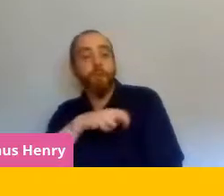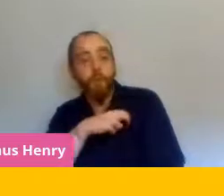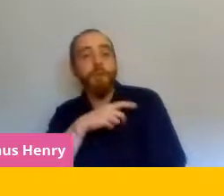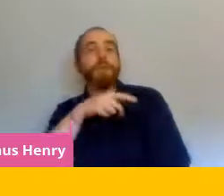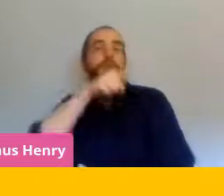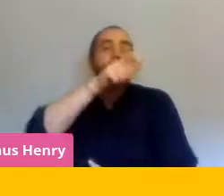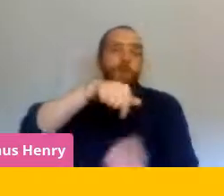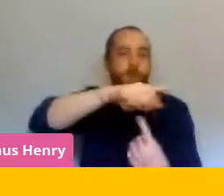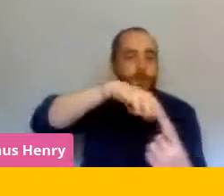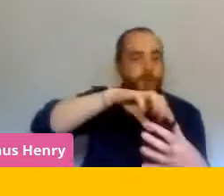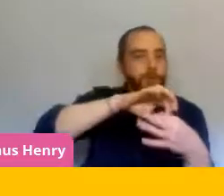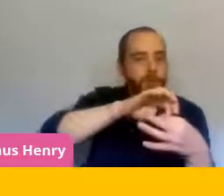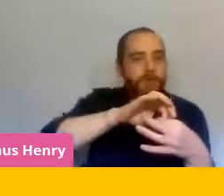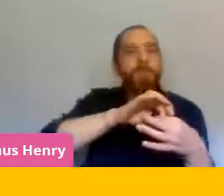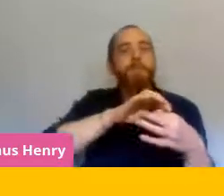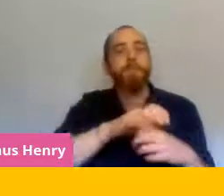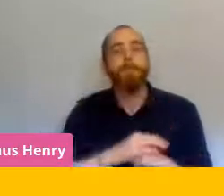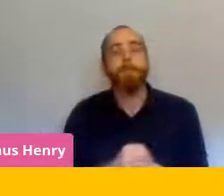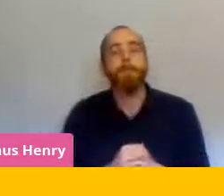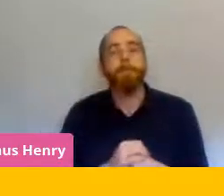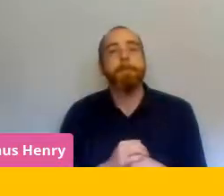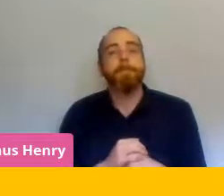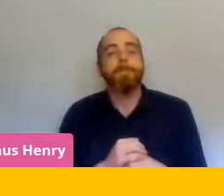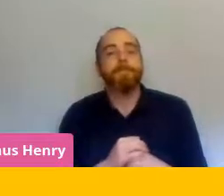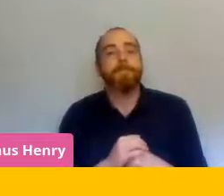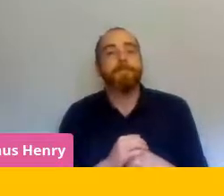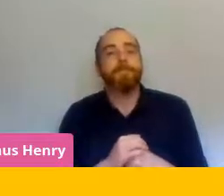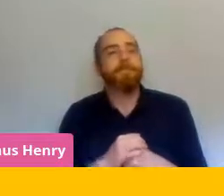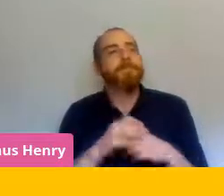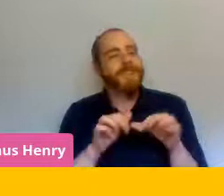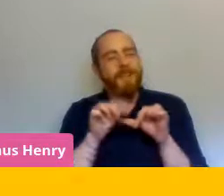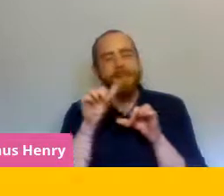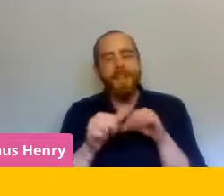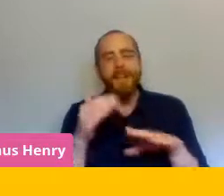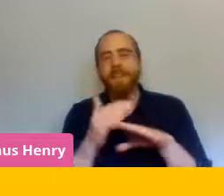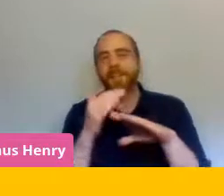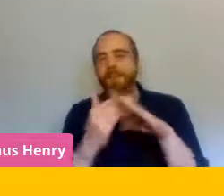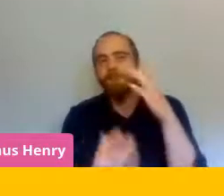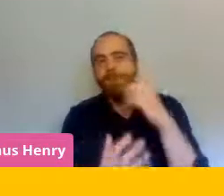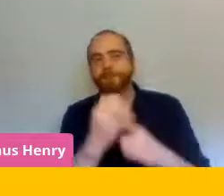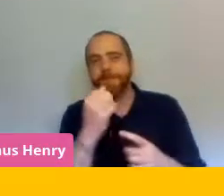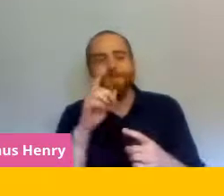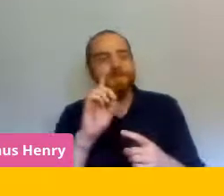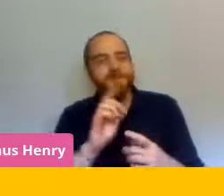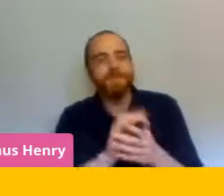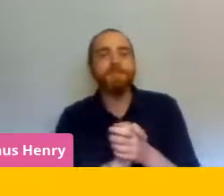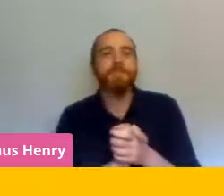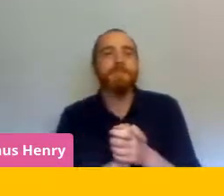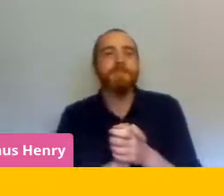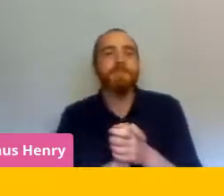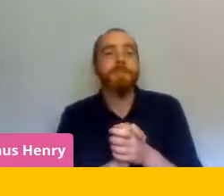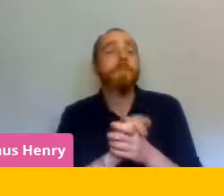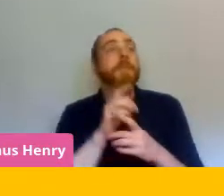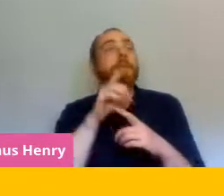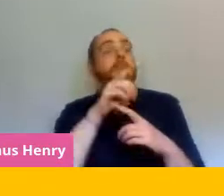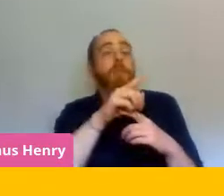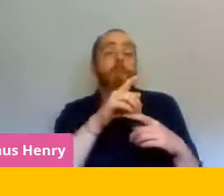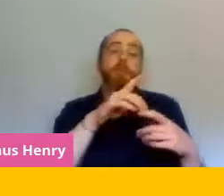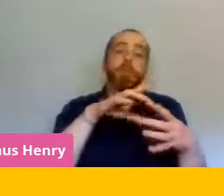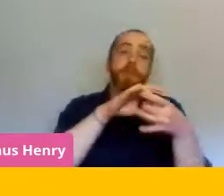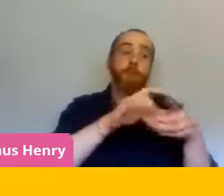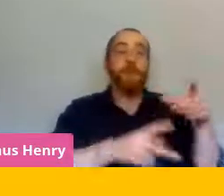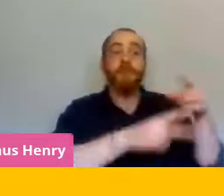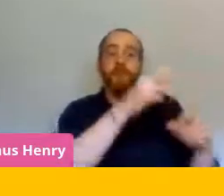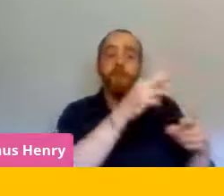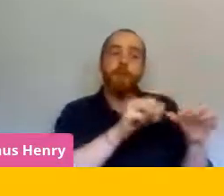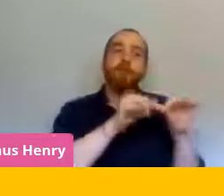taking. Our next sort of action is focused on cuts to graduate teaching assistants. At